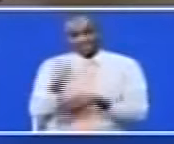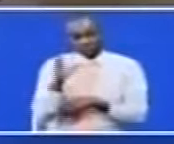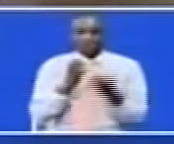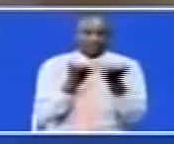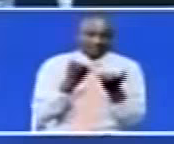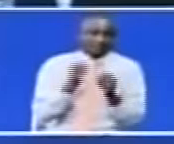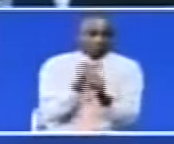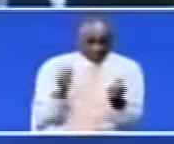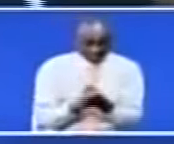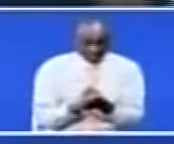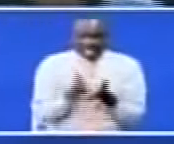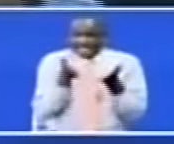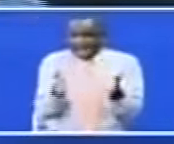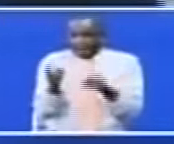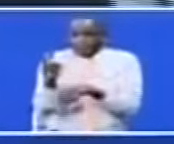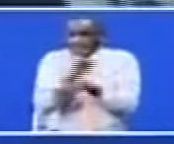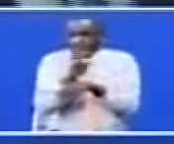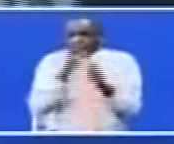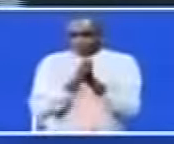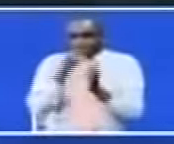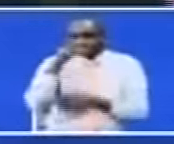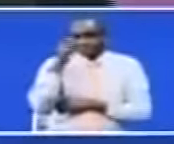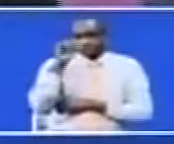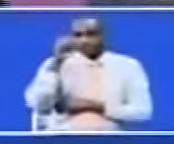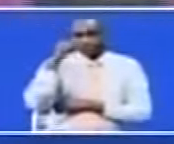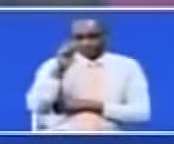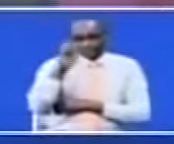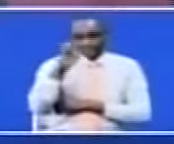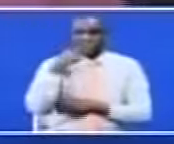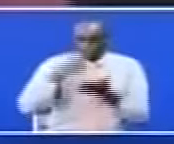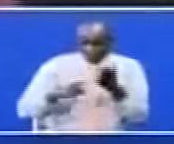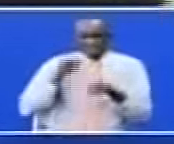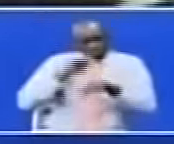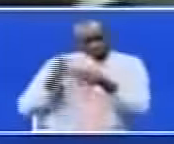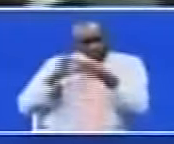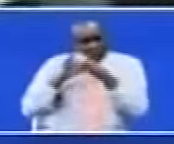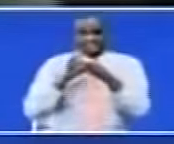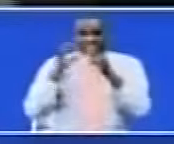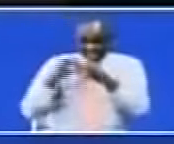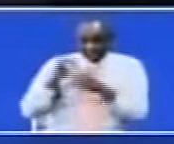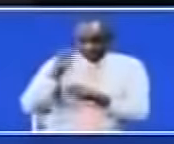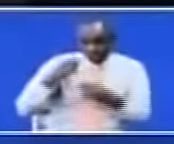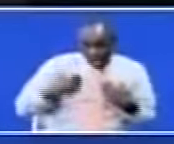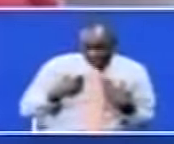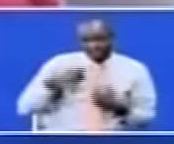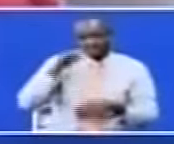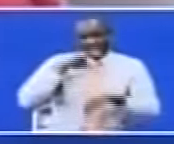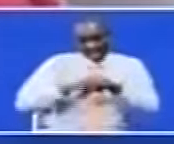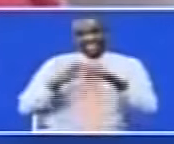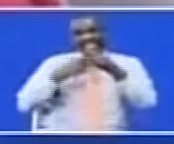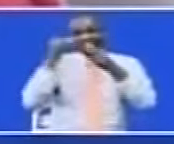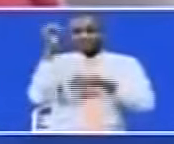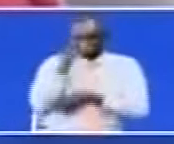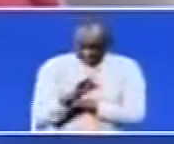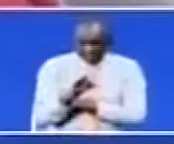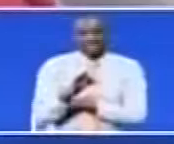services. According to a survey from Deloitte, good corporate culture comes with huge dividends, with companies witnessing a 90%